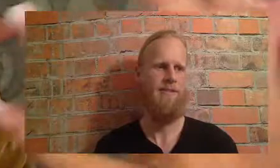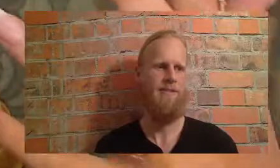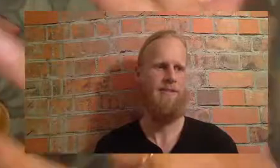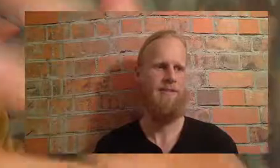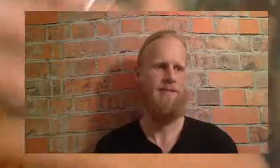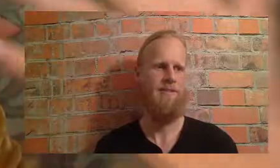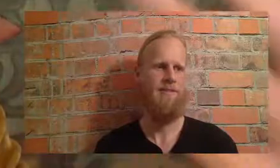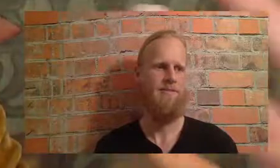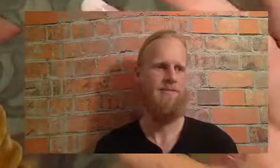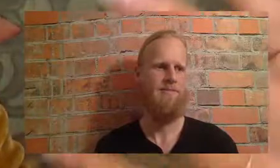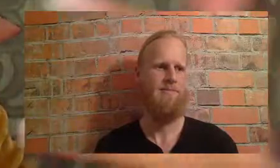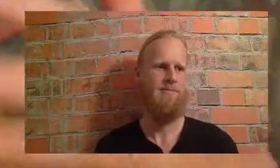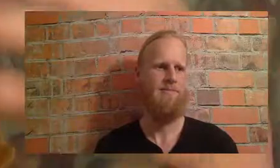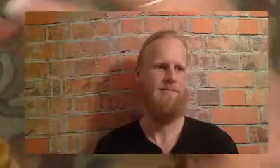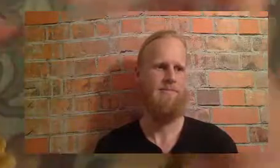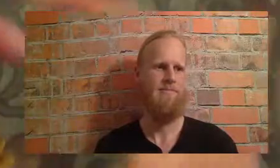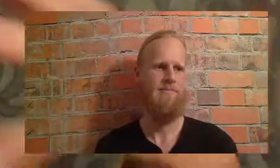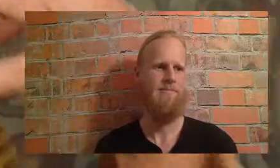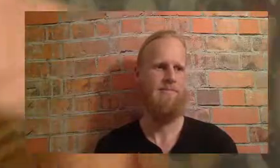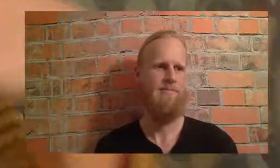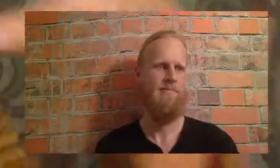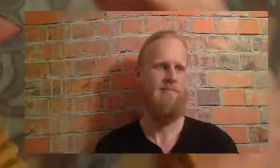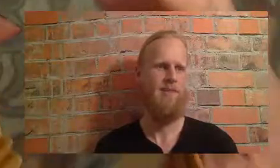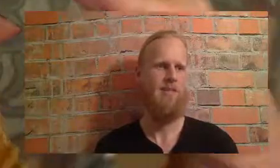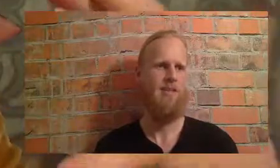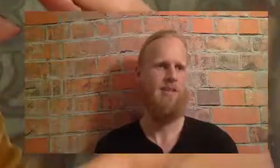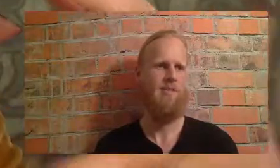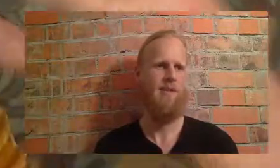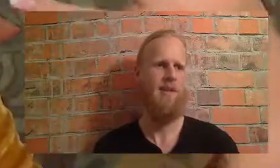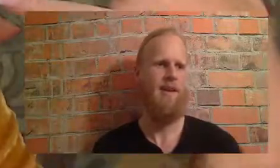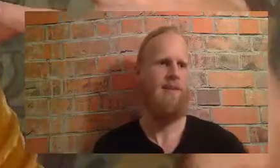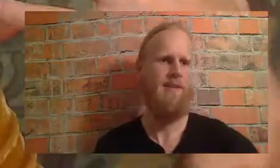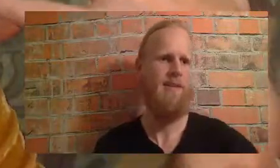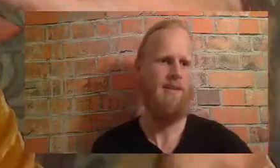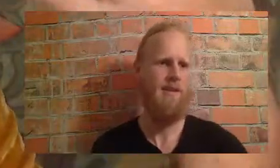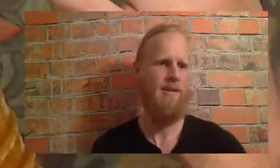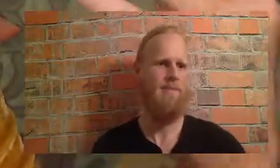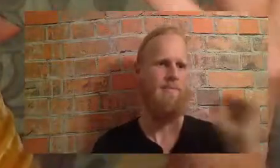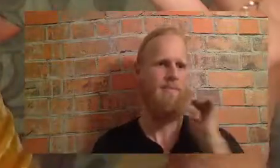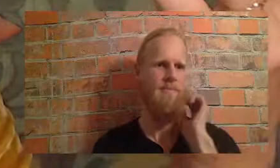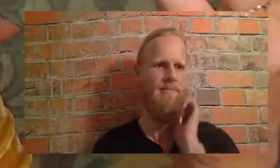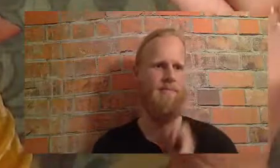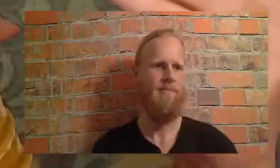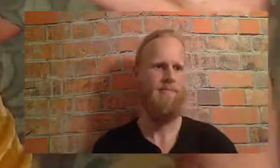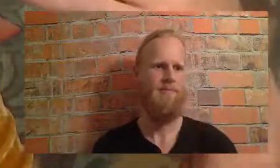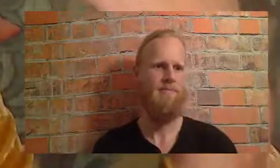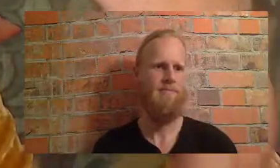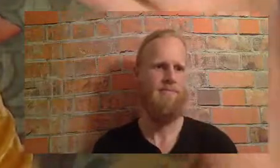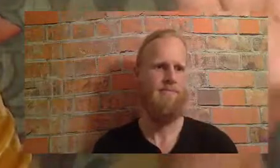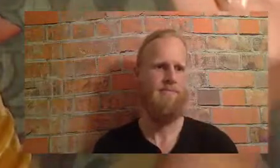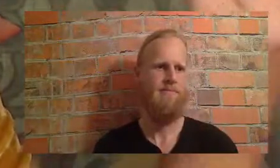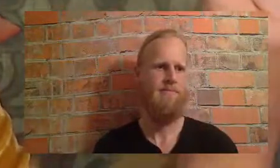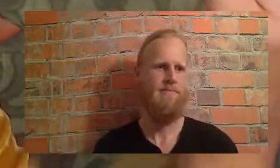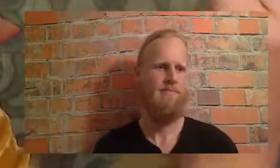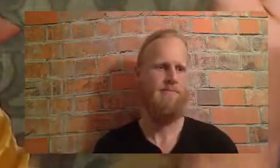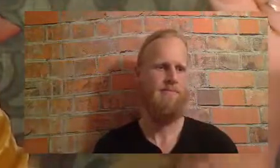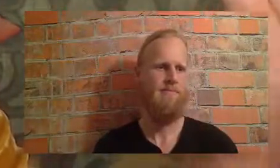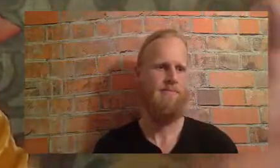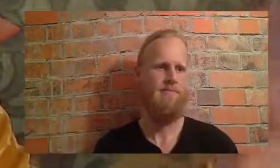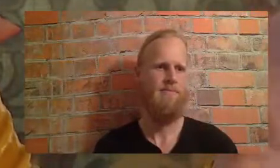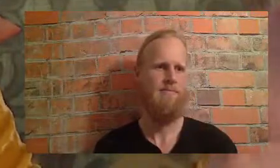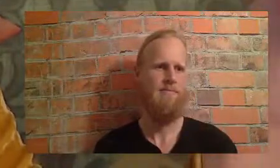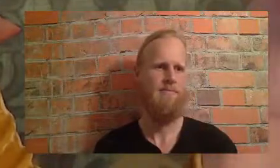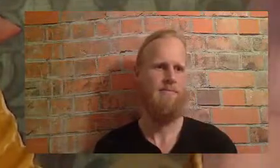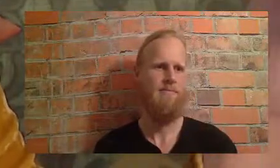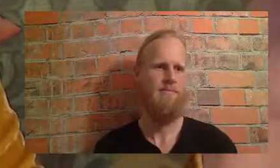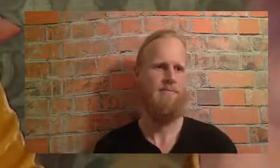and sadness and fear. What if the new human experience was accelerated by mass amounts of people